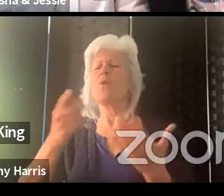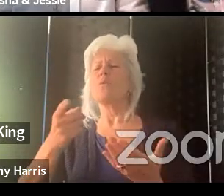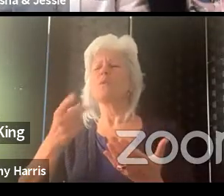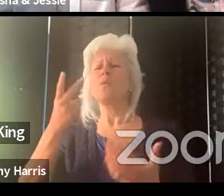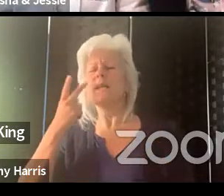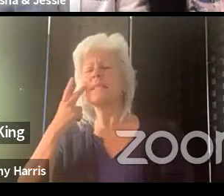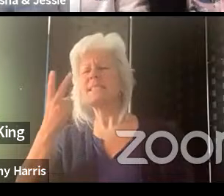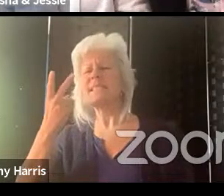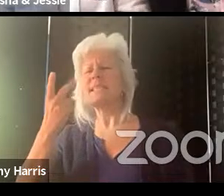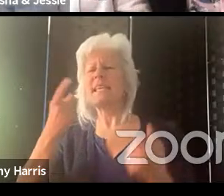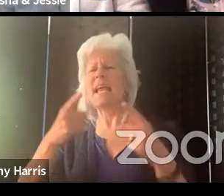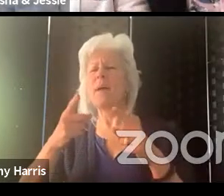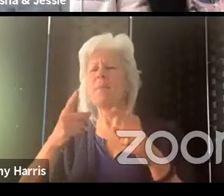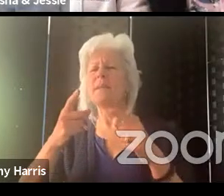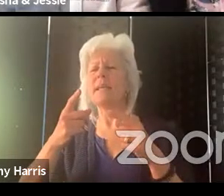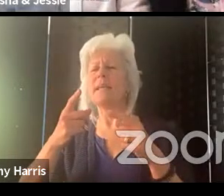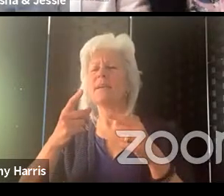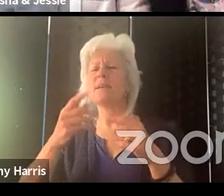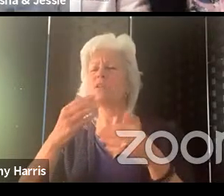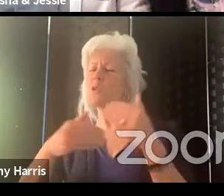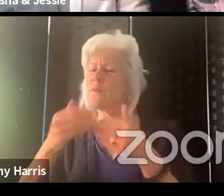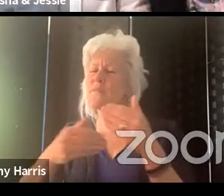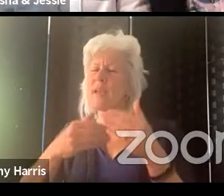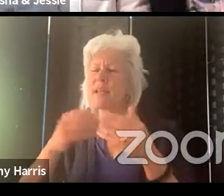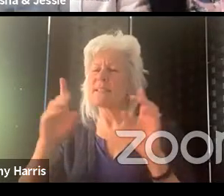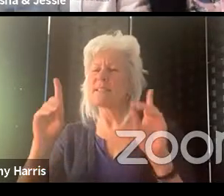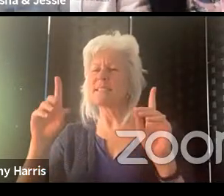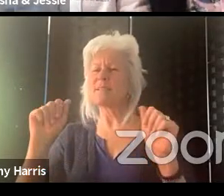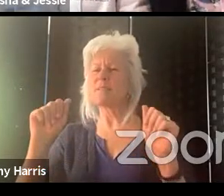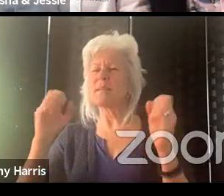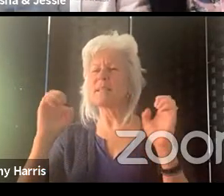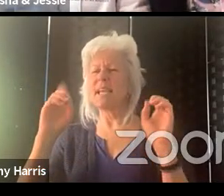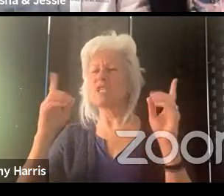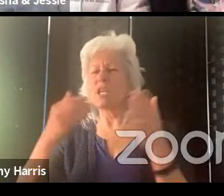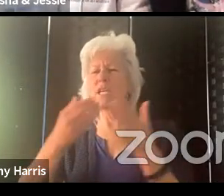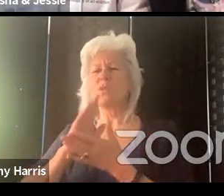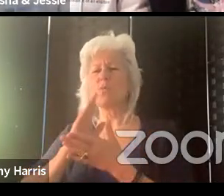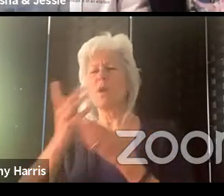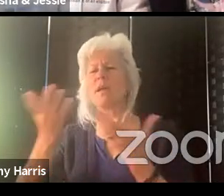done to advance disability education rights?